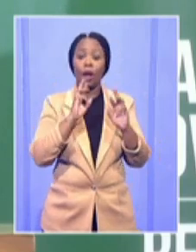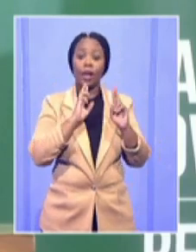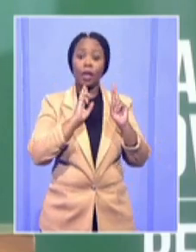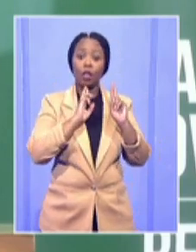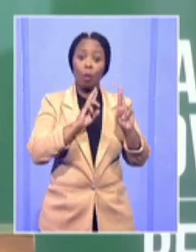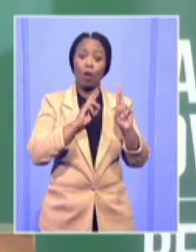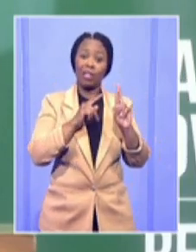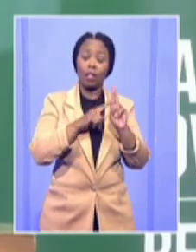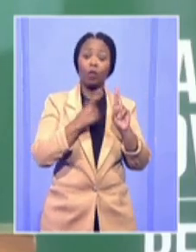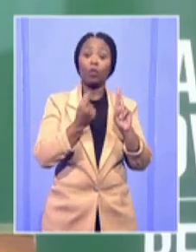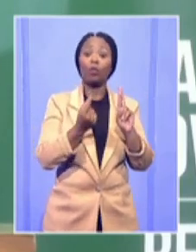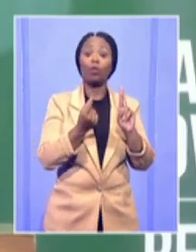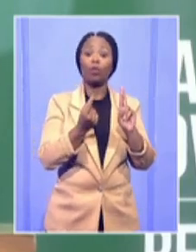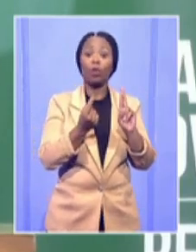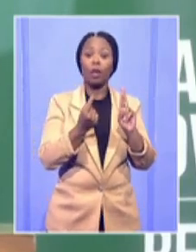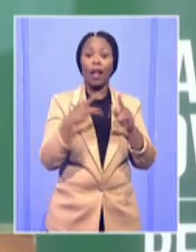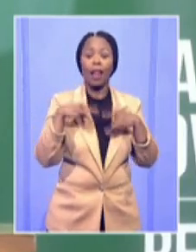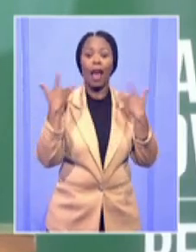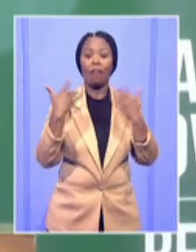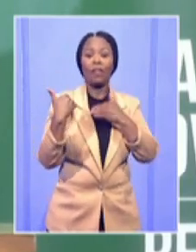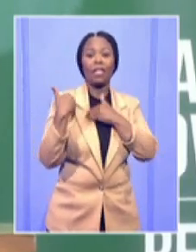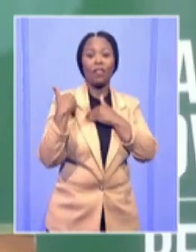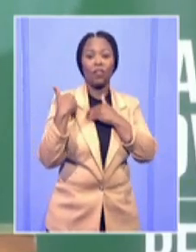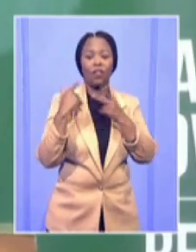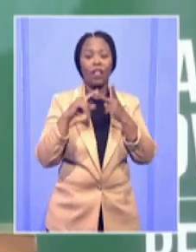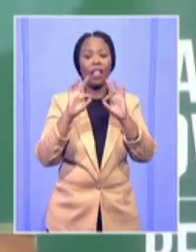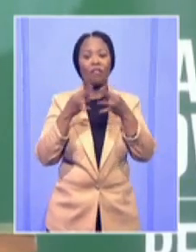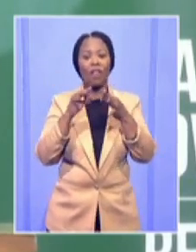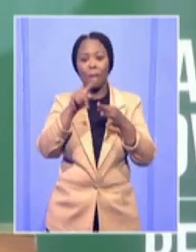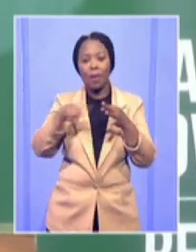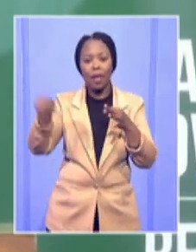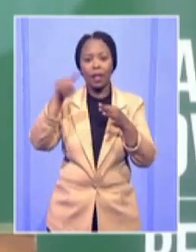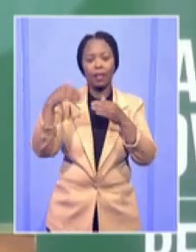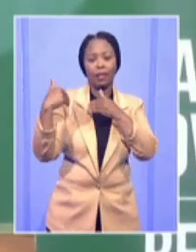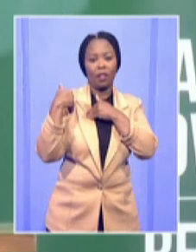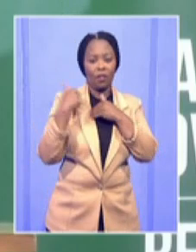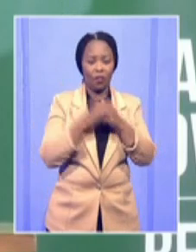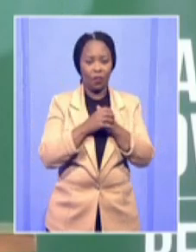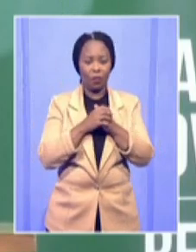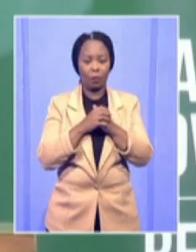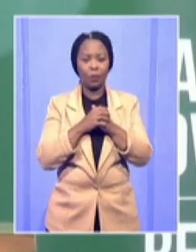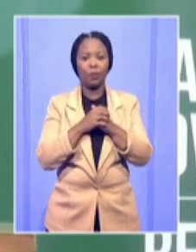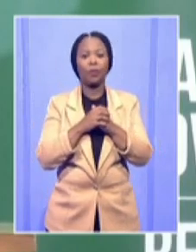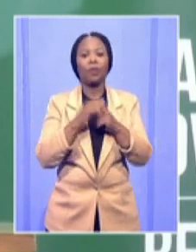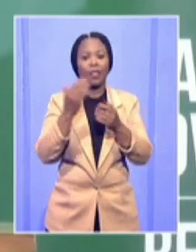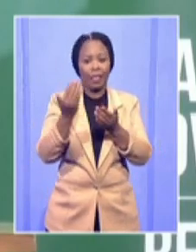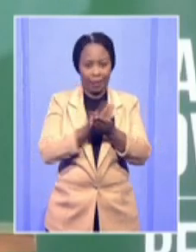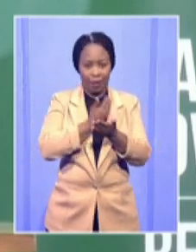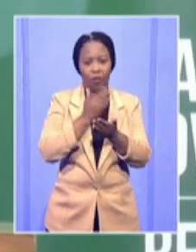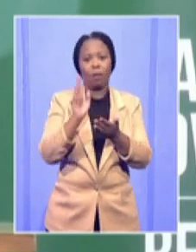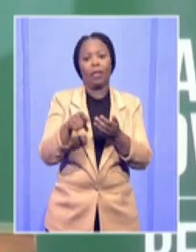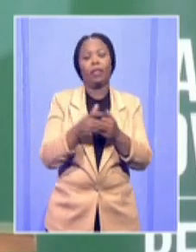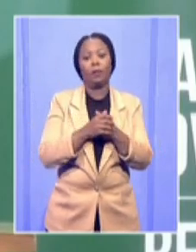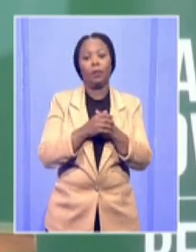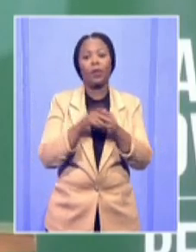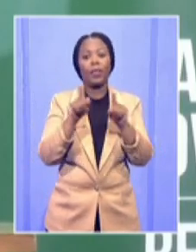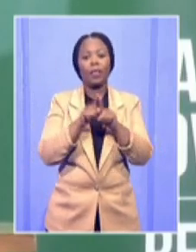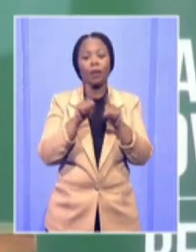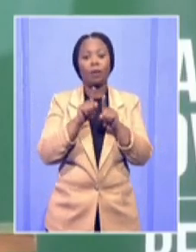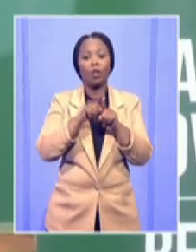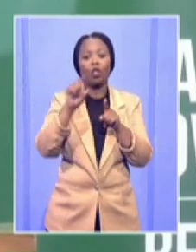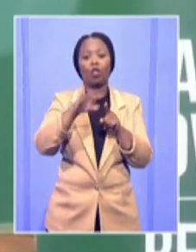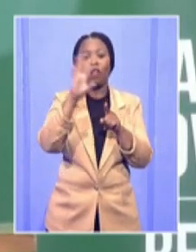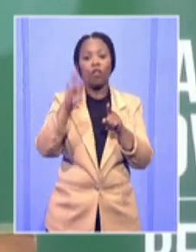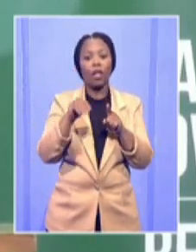lives and saving livelihoods. The approach followed by South Africa was appropriate for